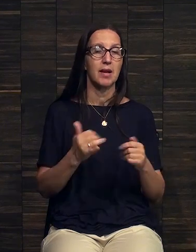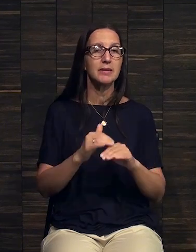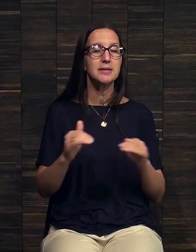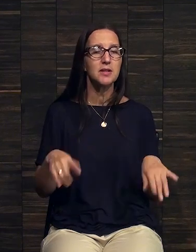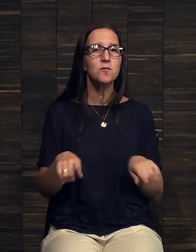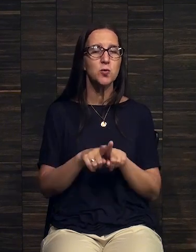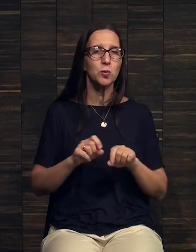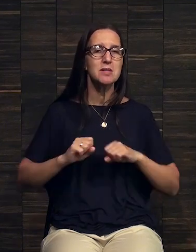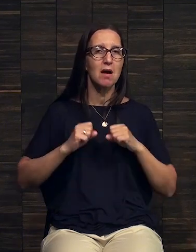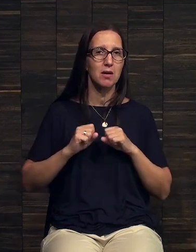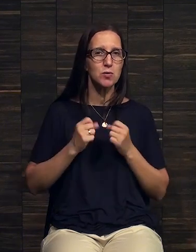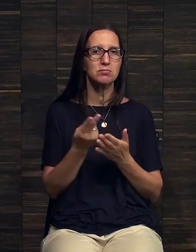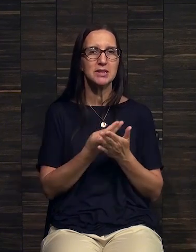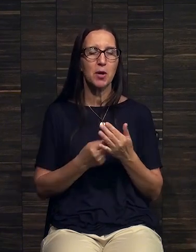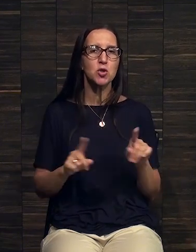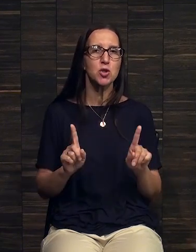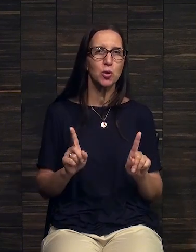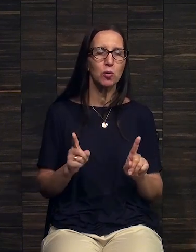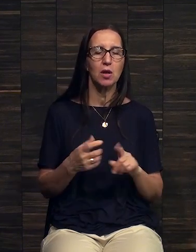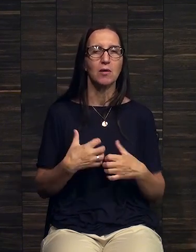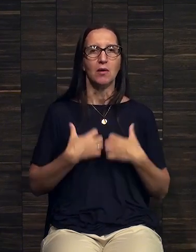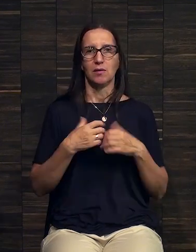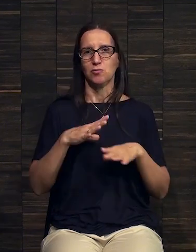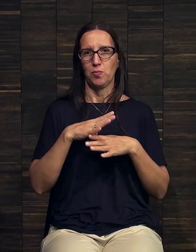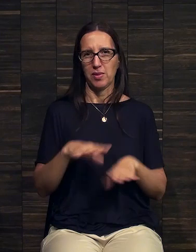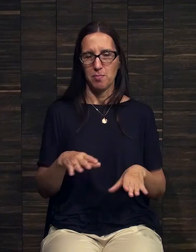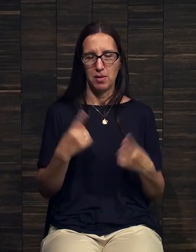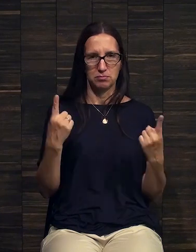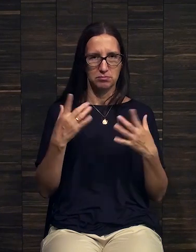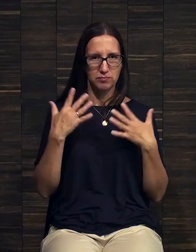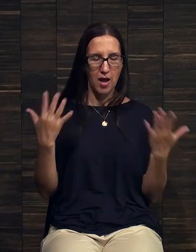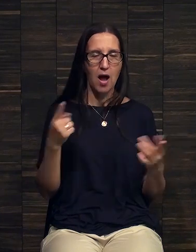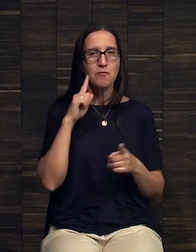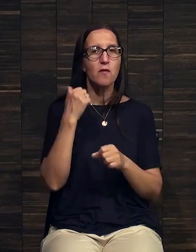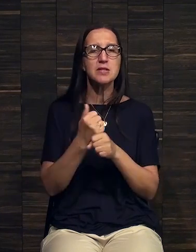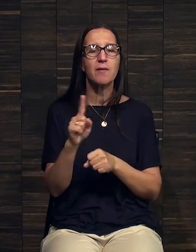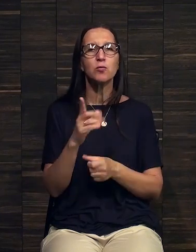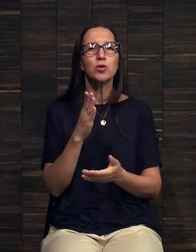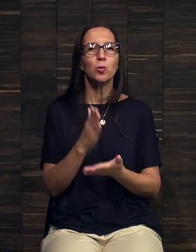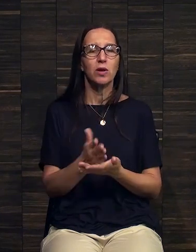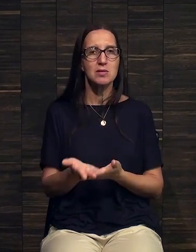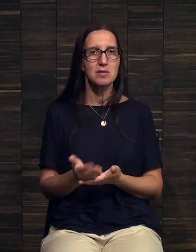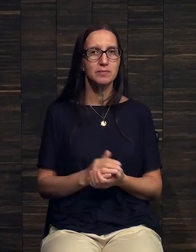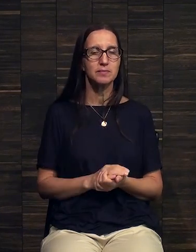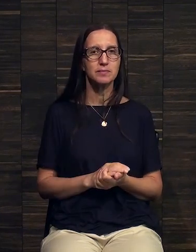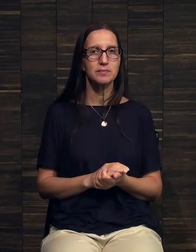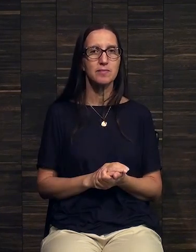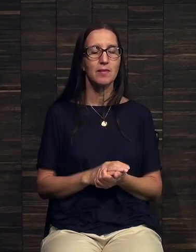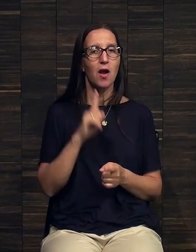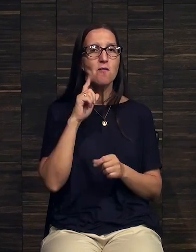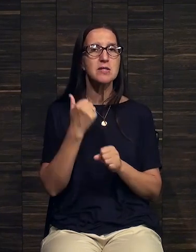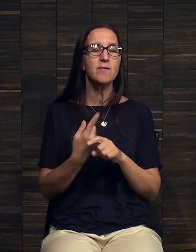And for the young children, they're trying to show something not really frightening. And what do